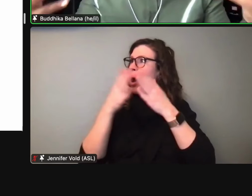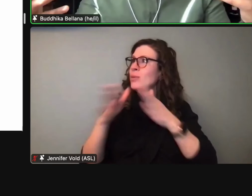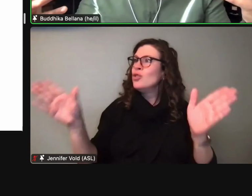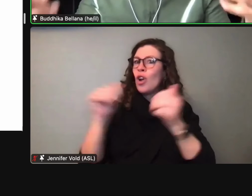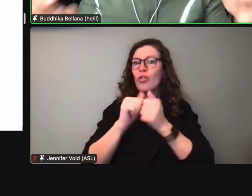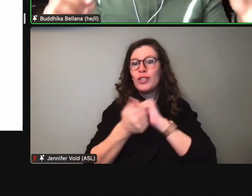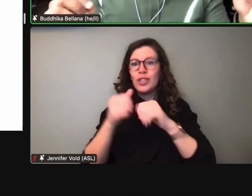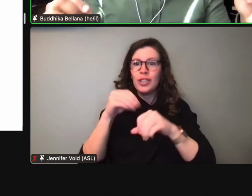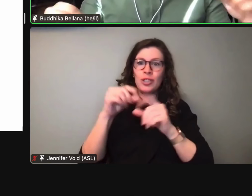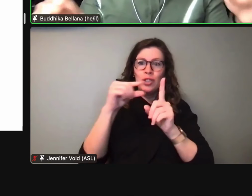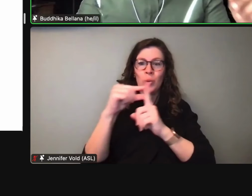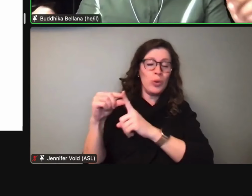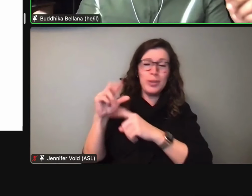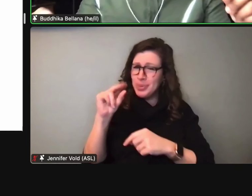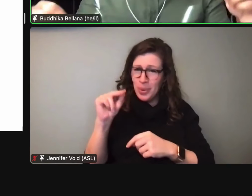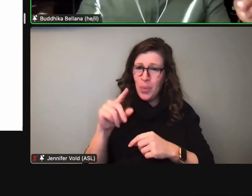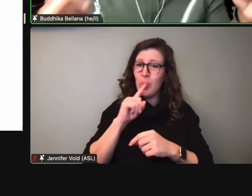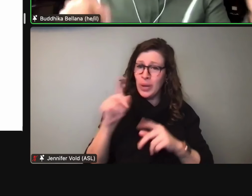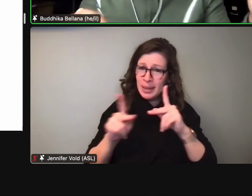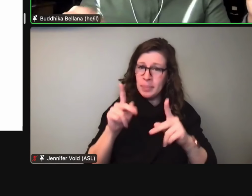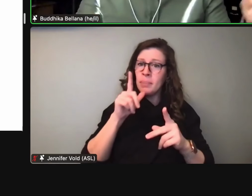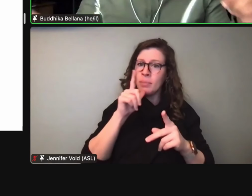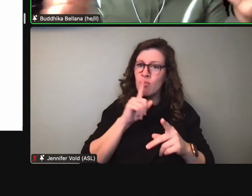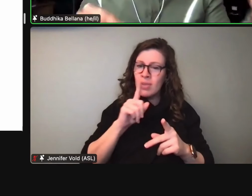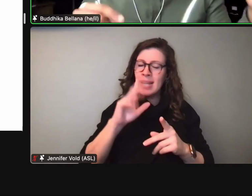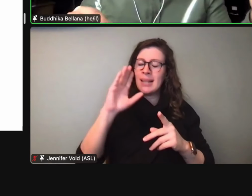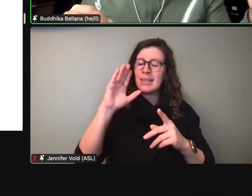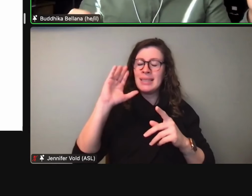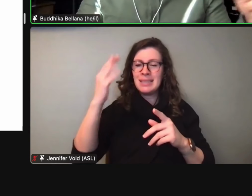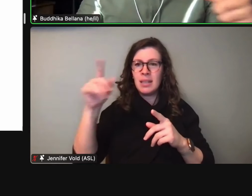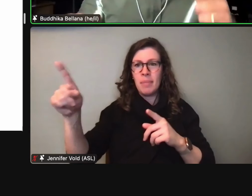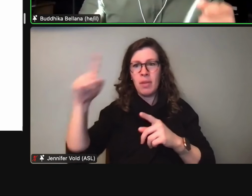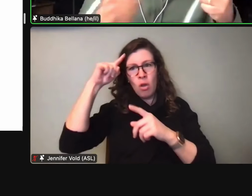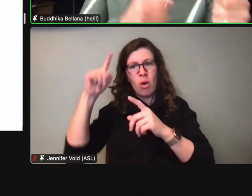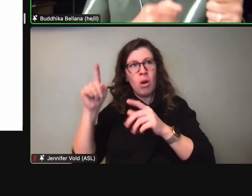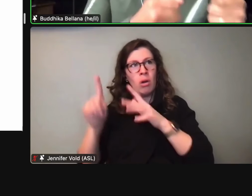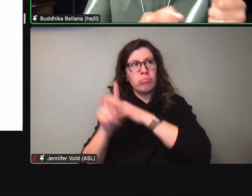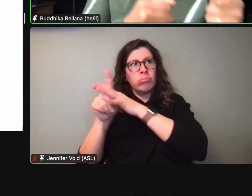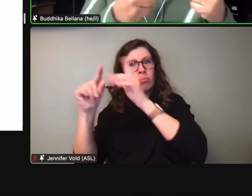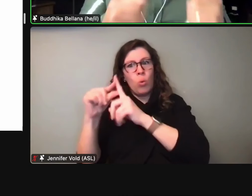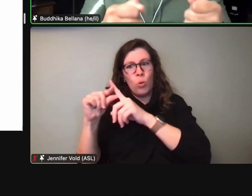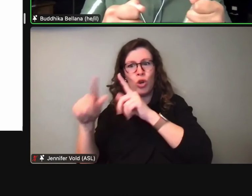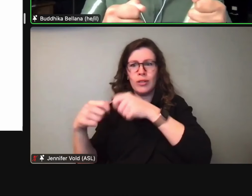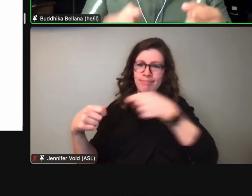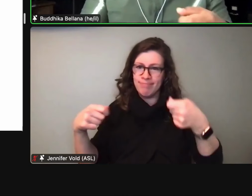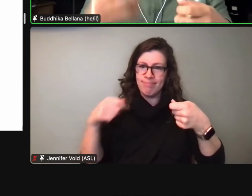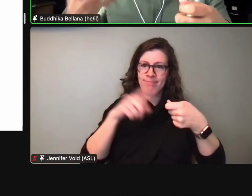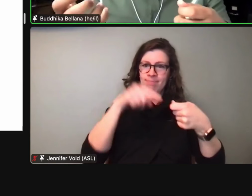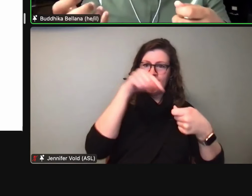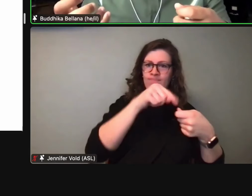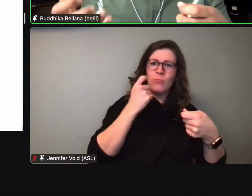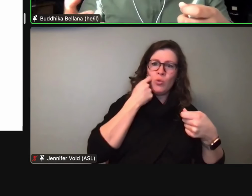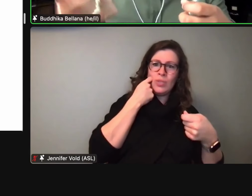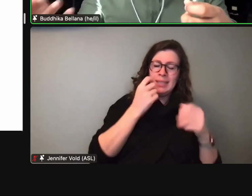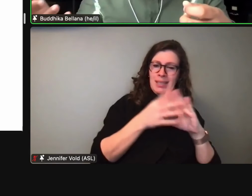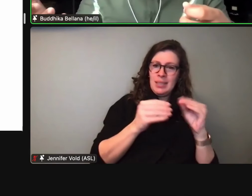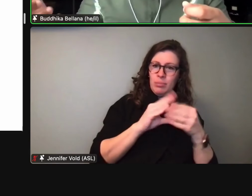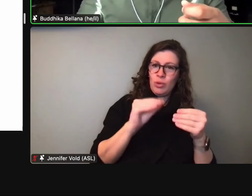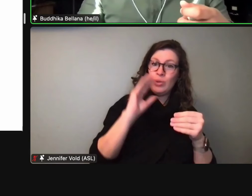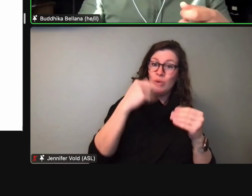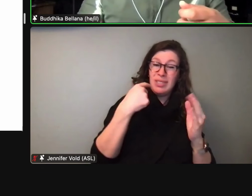participants produce, but instead they seem to be yoked to the past experience. So that recent experience of reading the story seems to have some kind